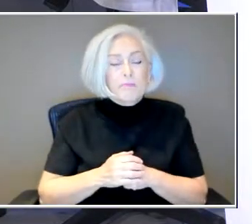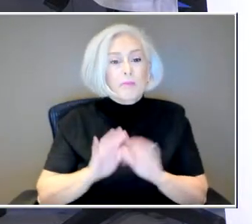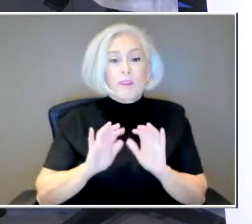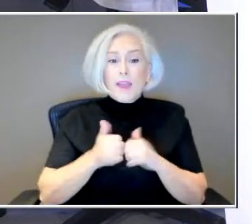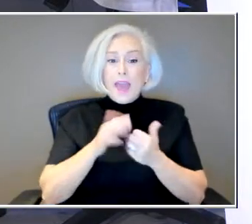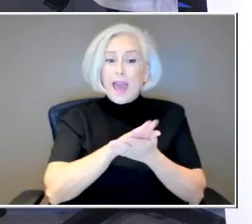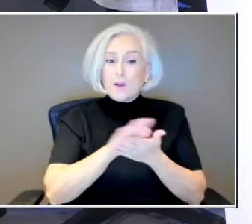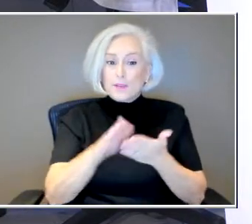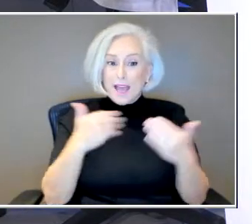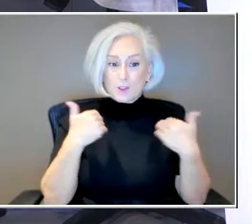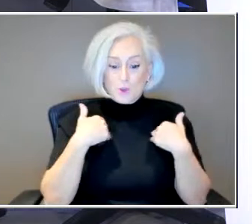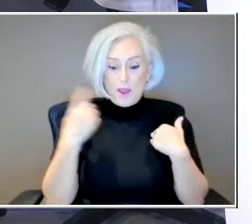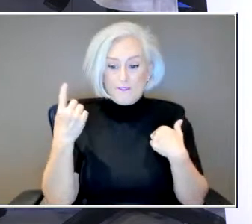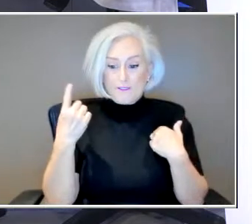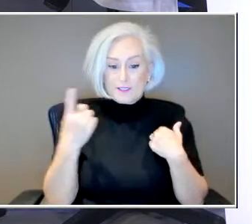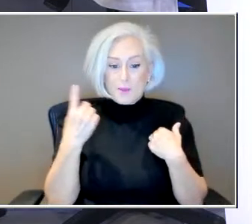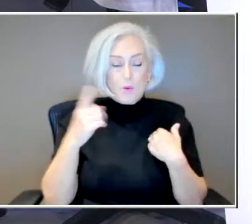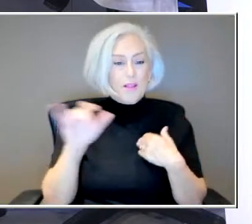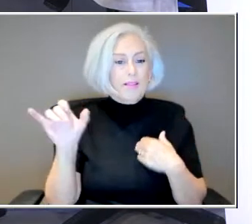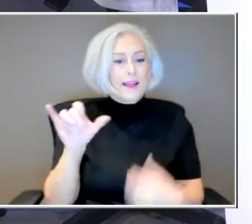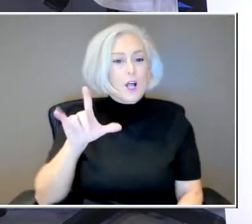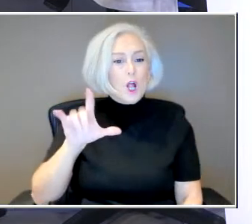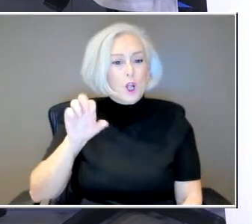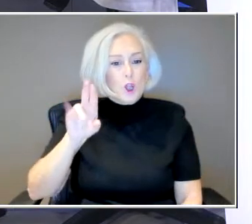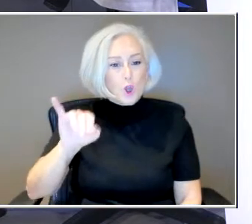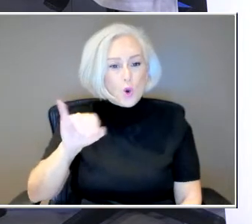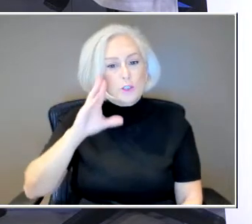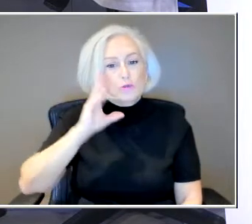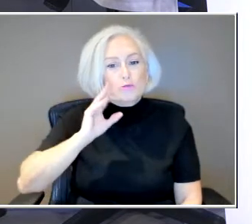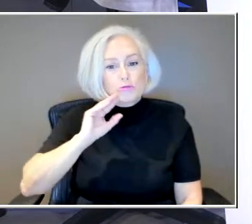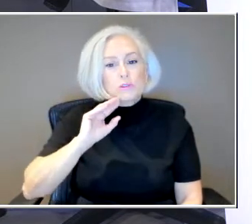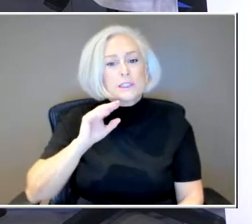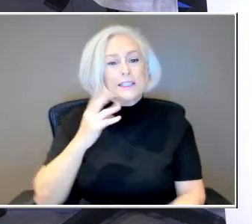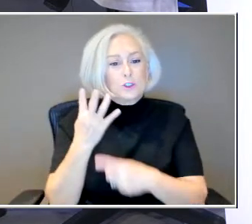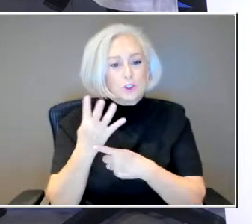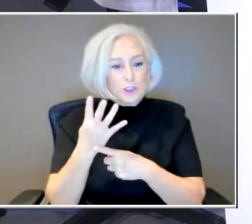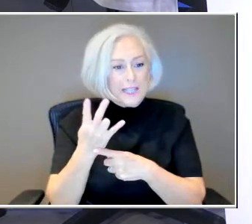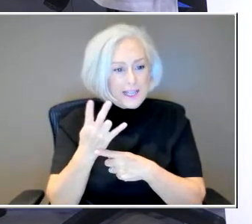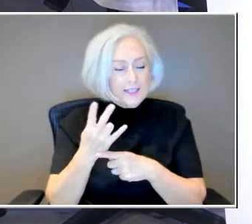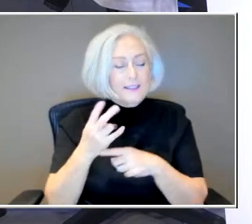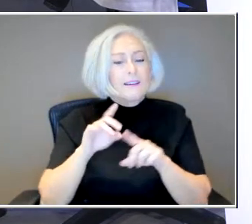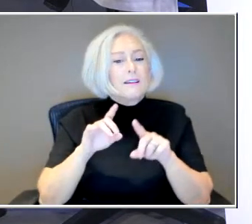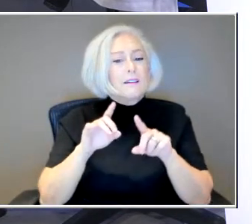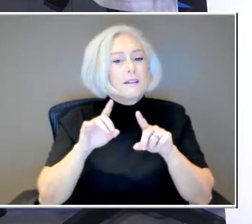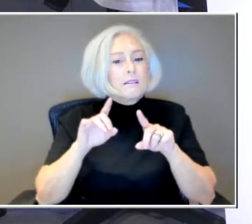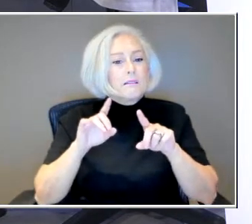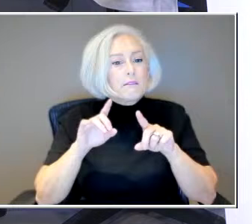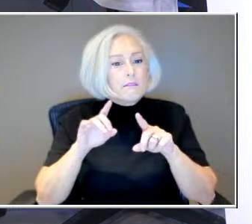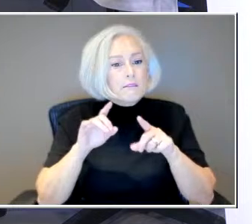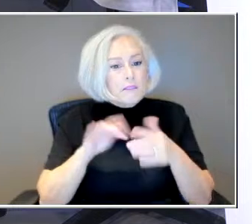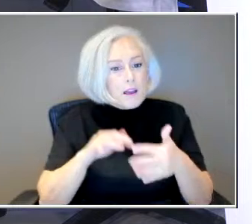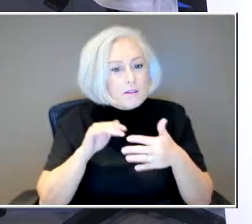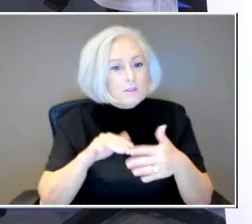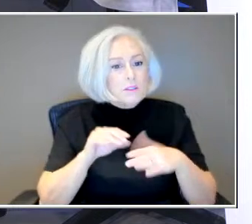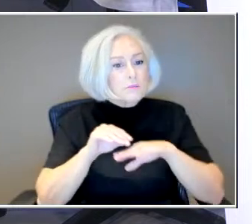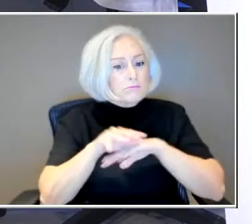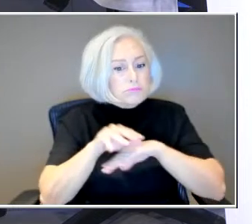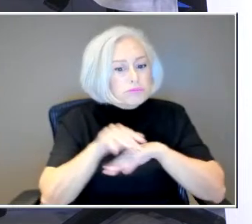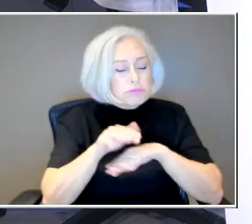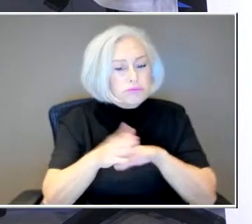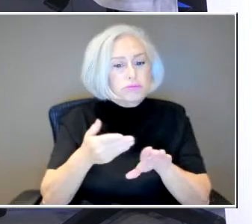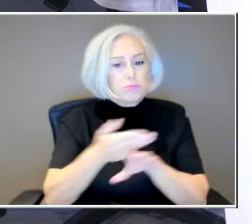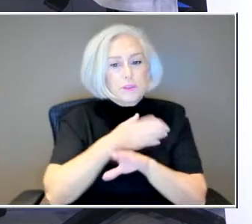someone like Lori go through genetic counseling before they come to you, and how much information are they able to then kind of set you